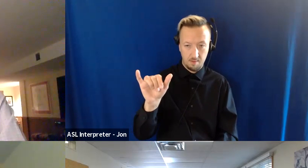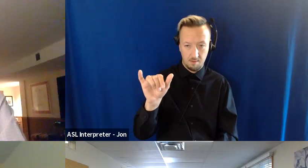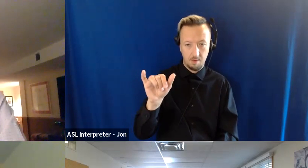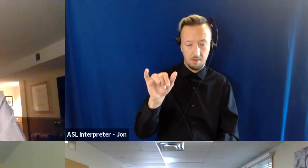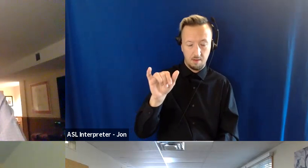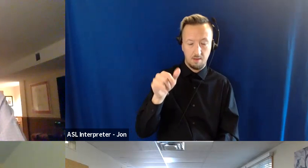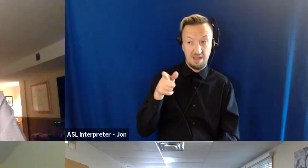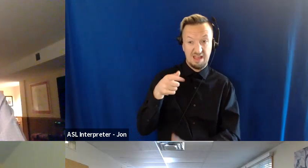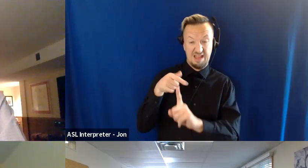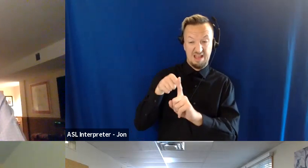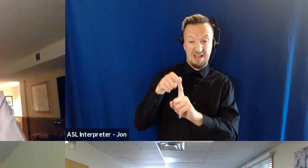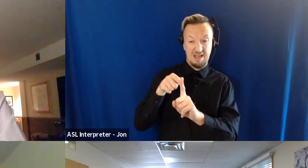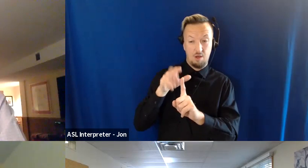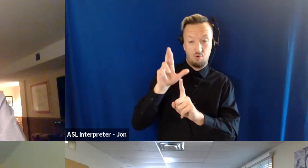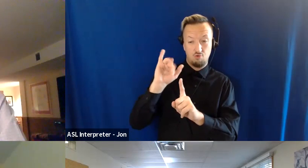was the